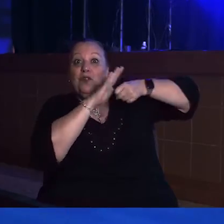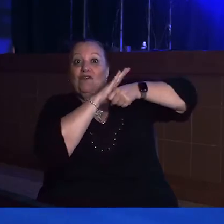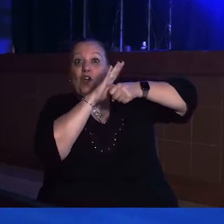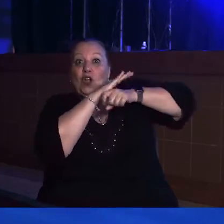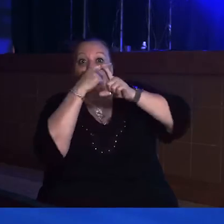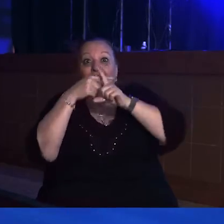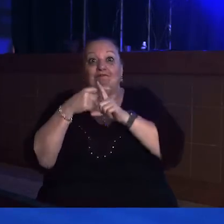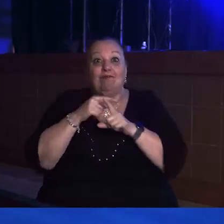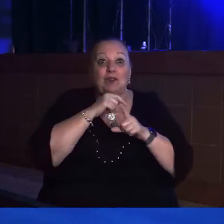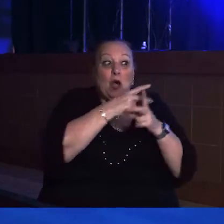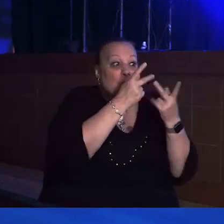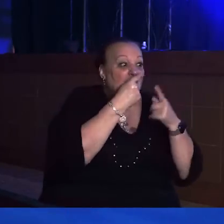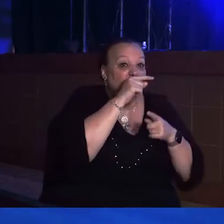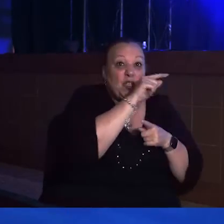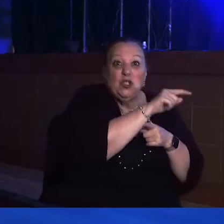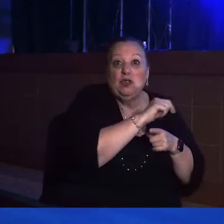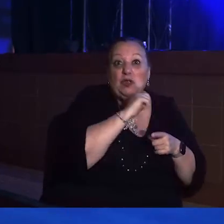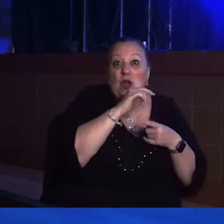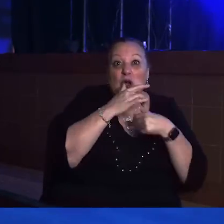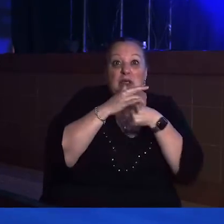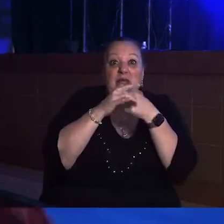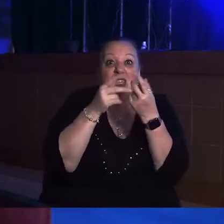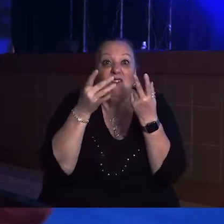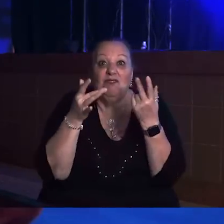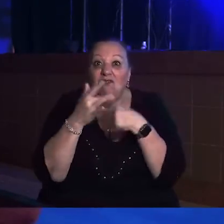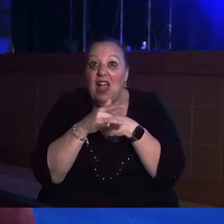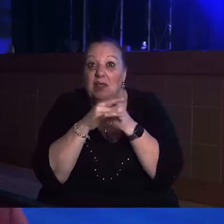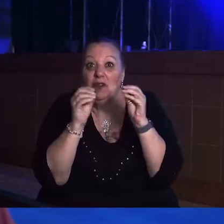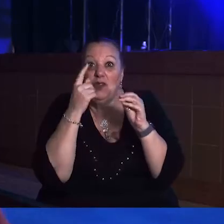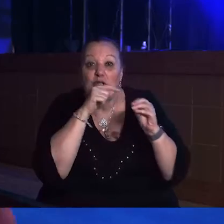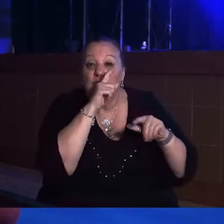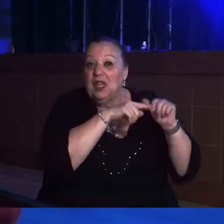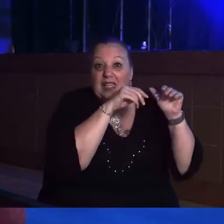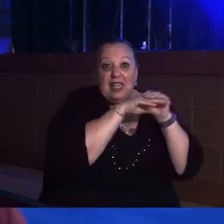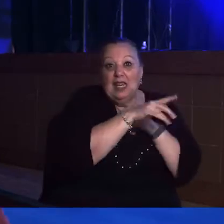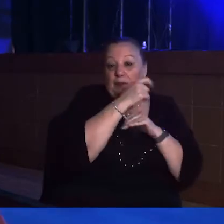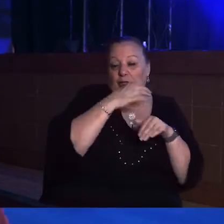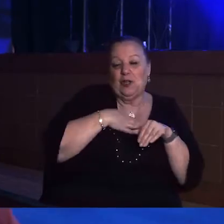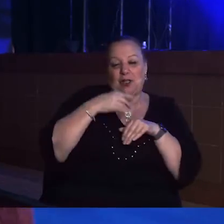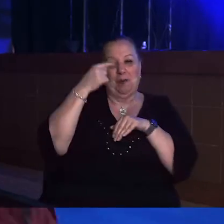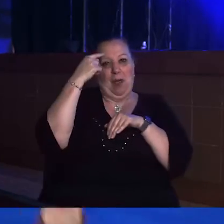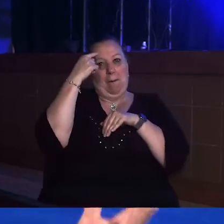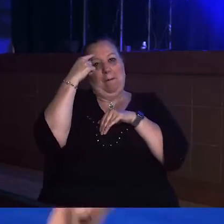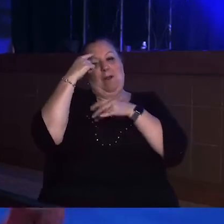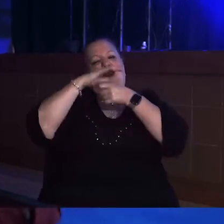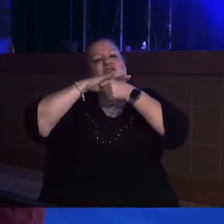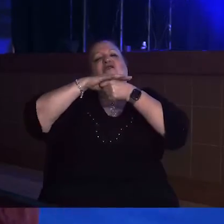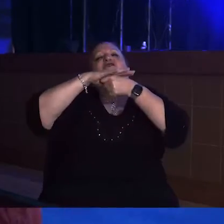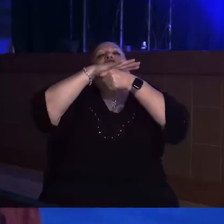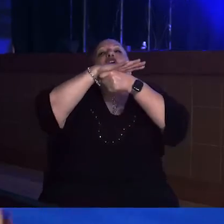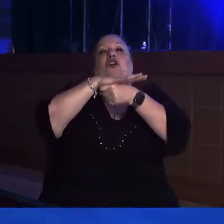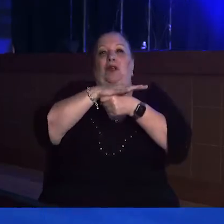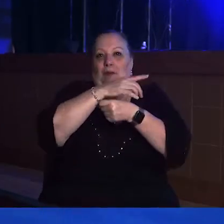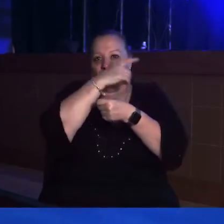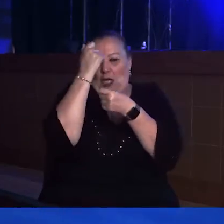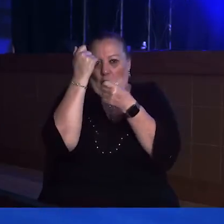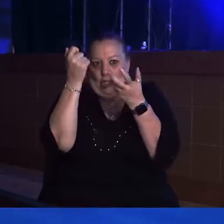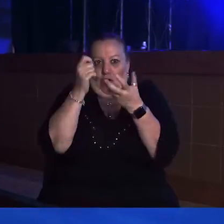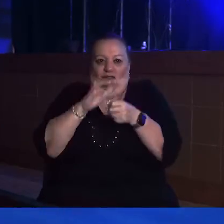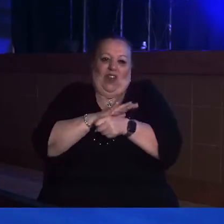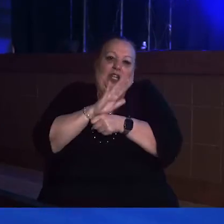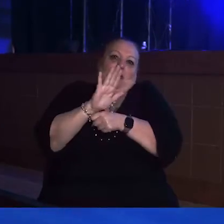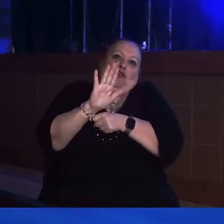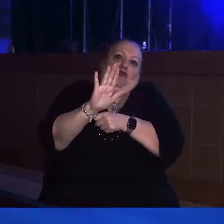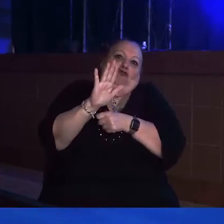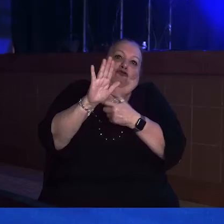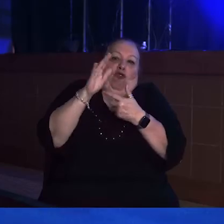place for you. There's no space for you. You can't get in because my mind is full, because you've filled your mind. And if your